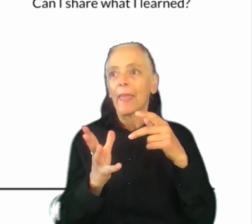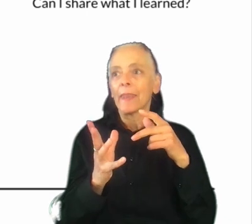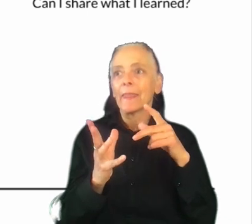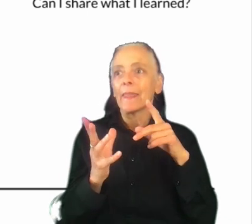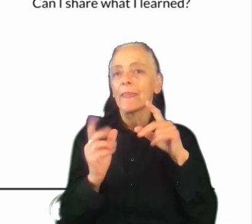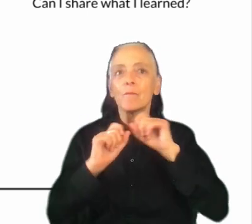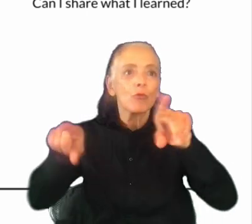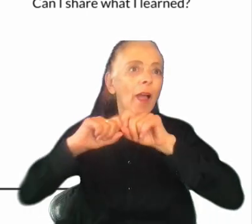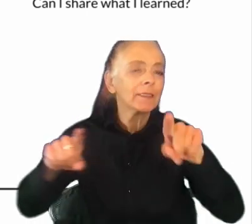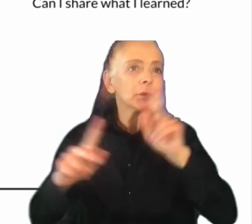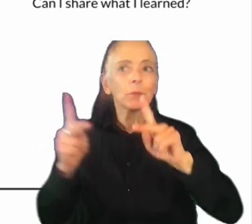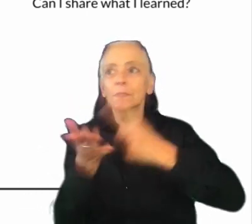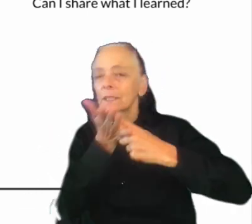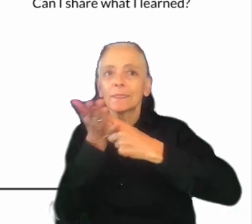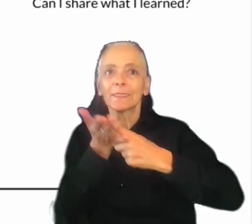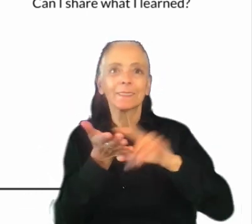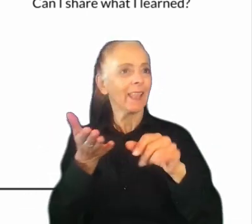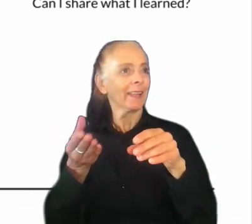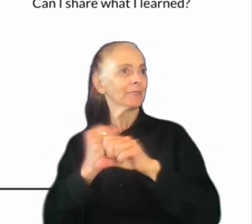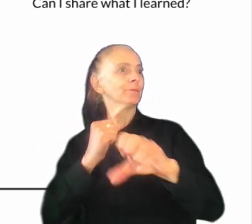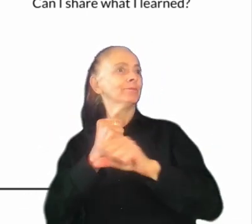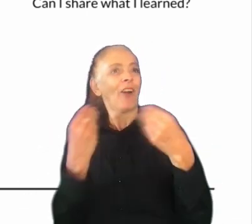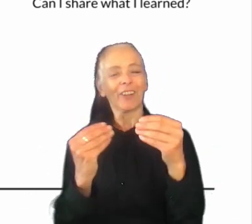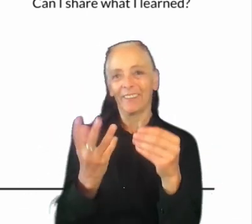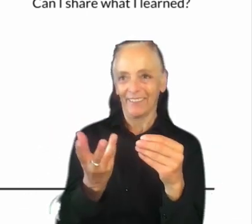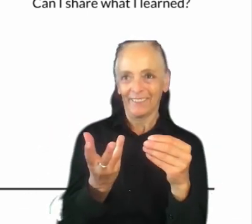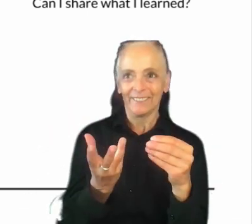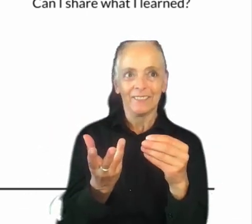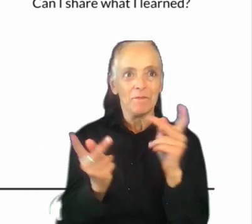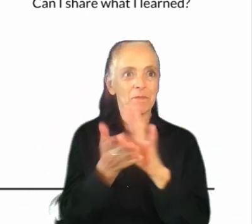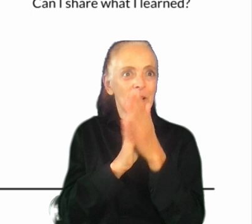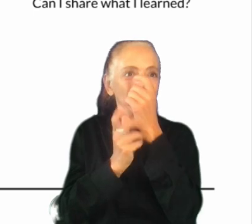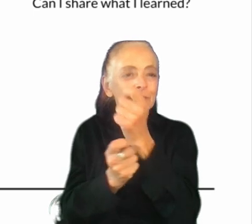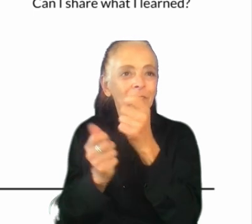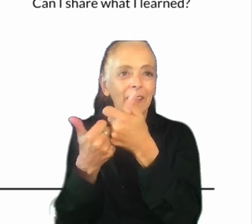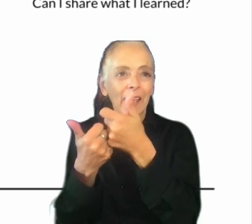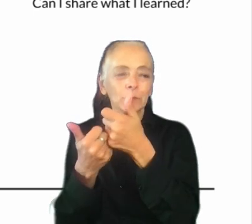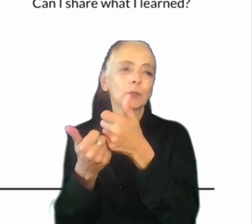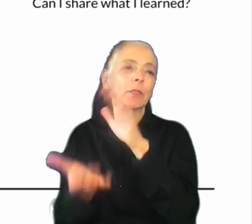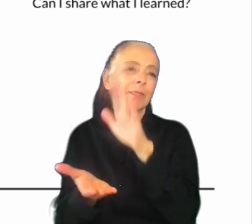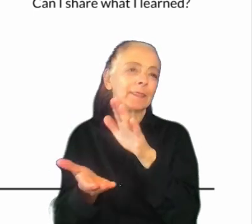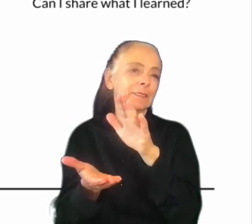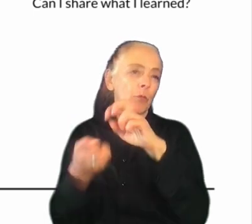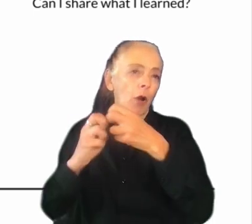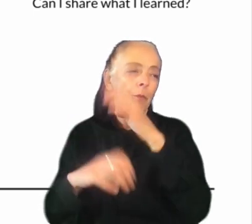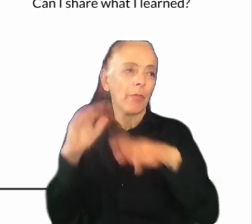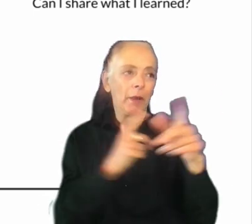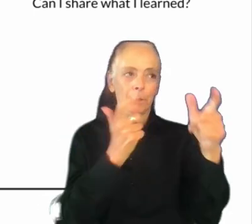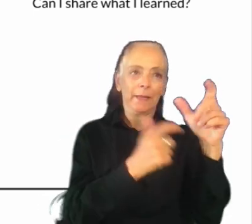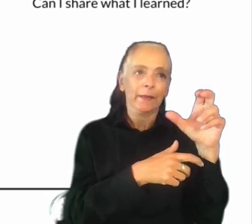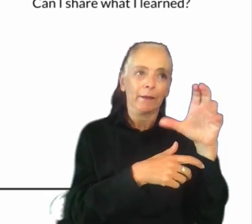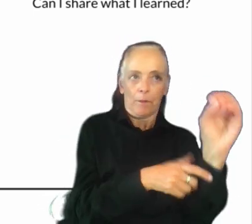marketing and creates interest in their game so that's less of an issue than it is for big studios but it is worth checking with the